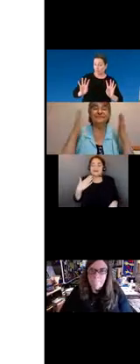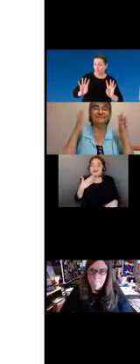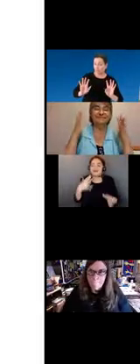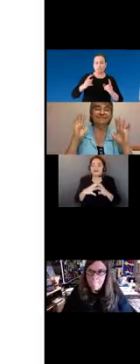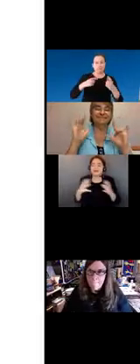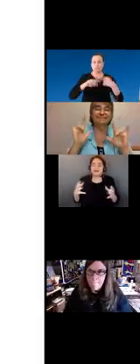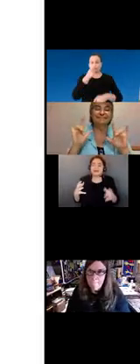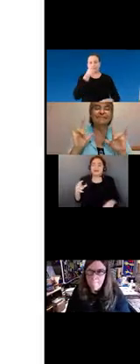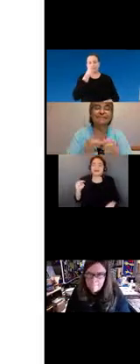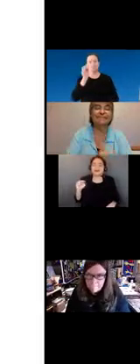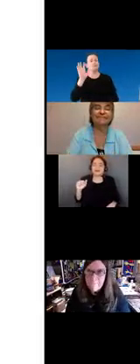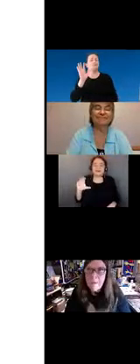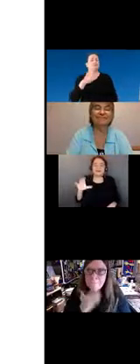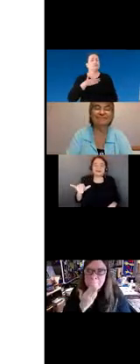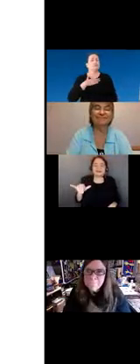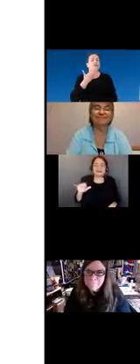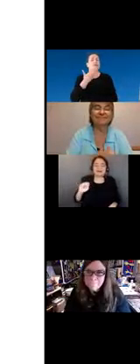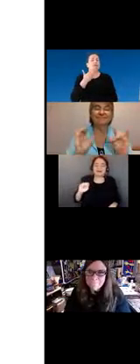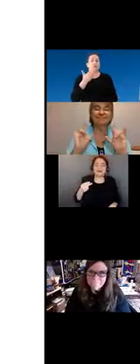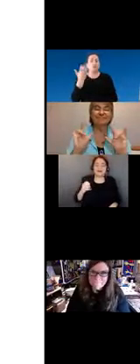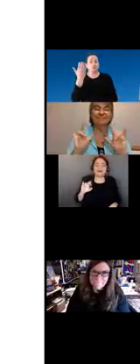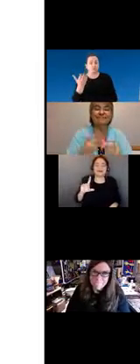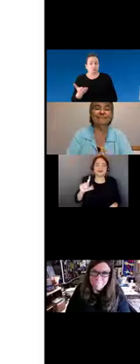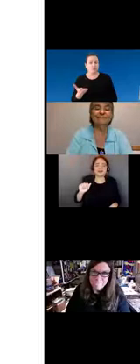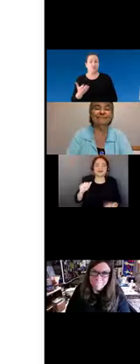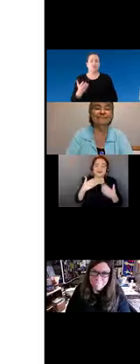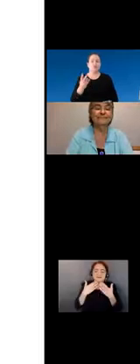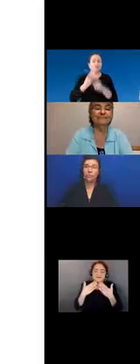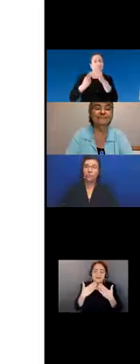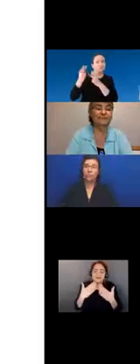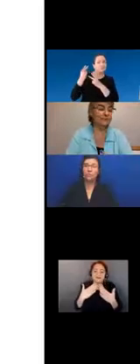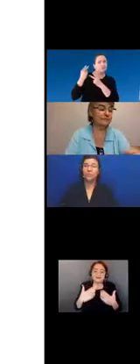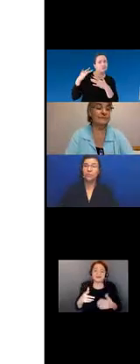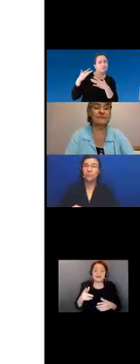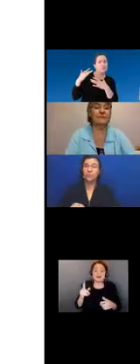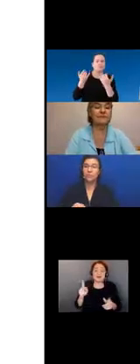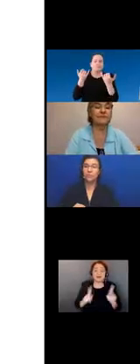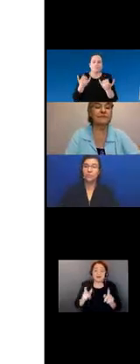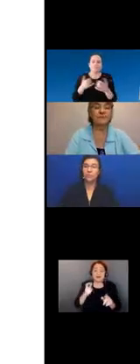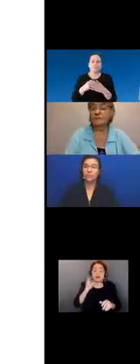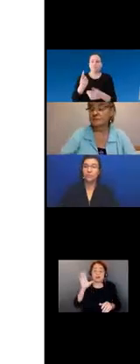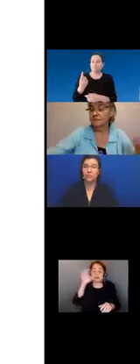those review. And I just hope the people who missed the first presentation